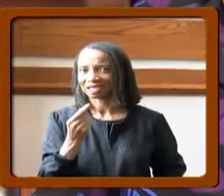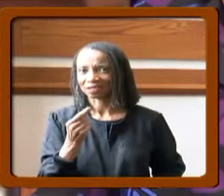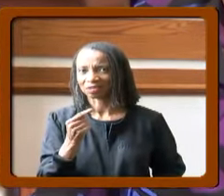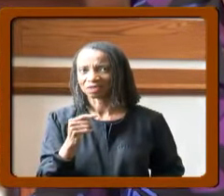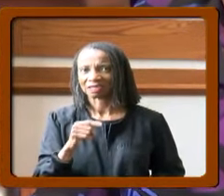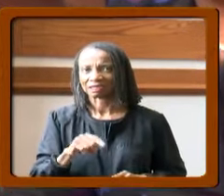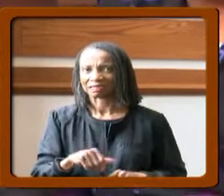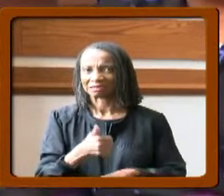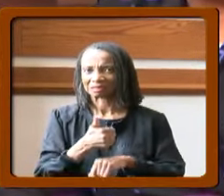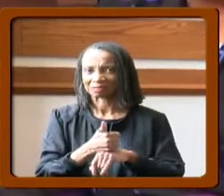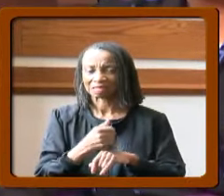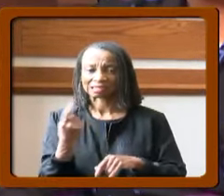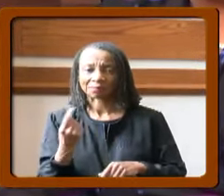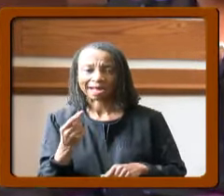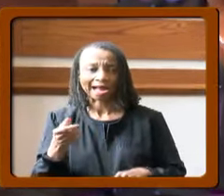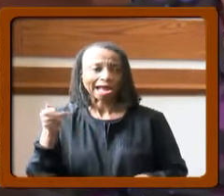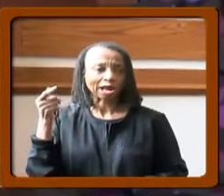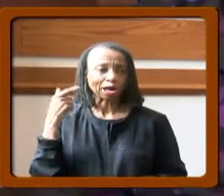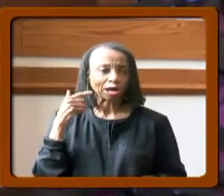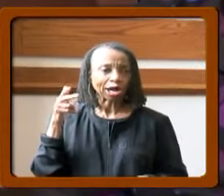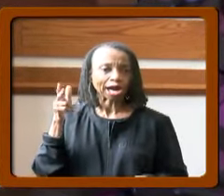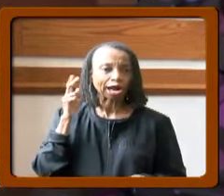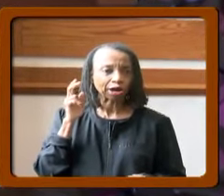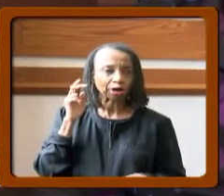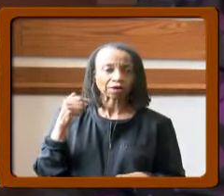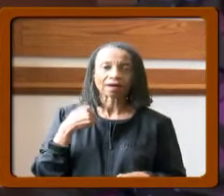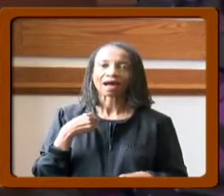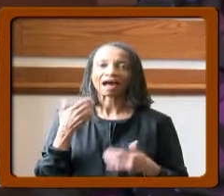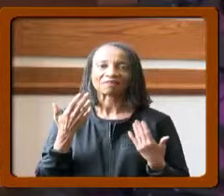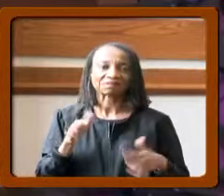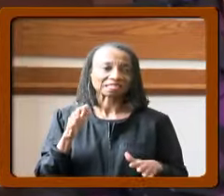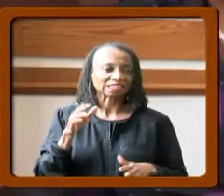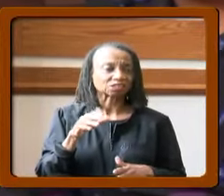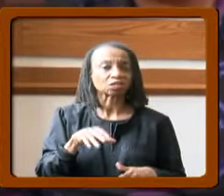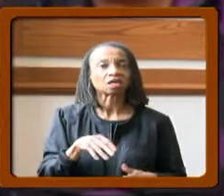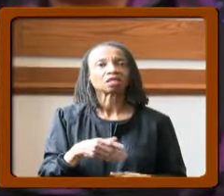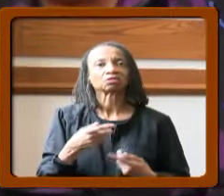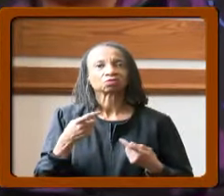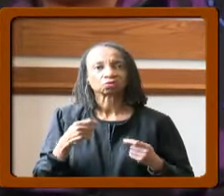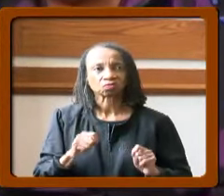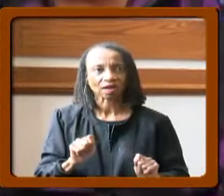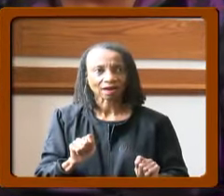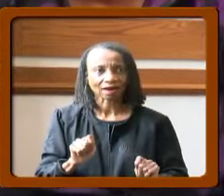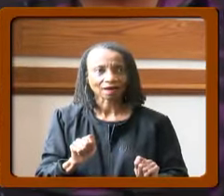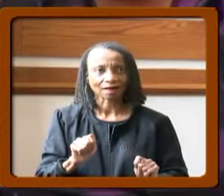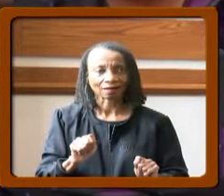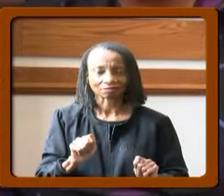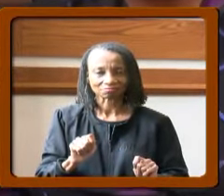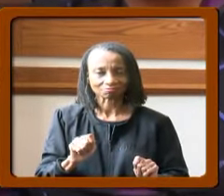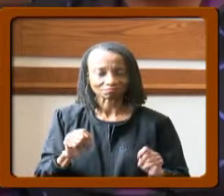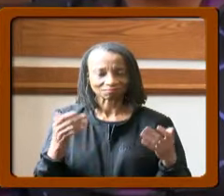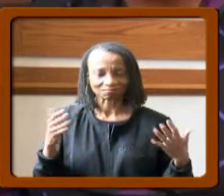on something I heard. I done tried him and I found out